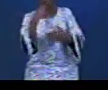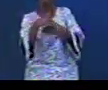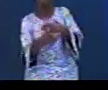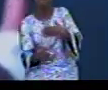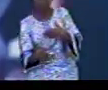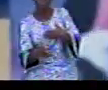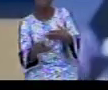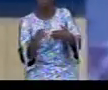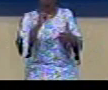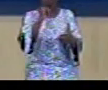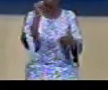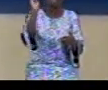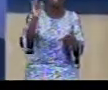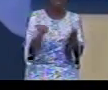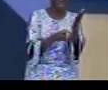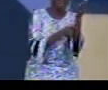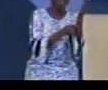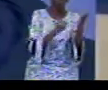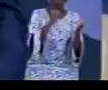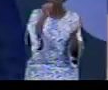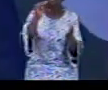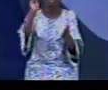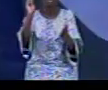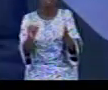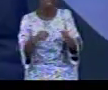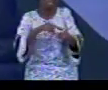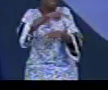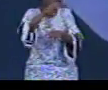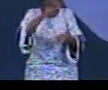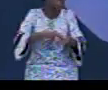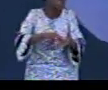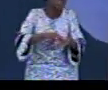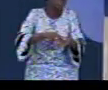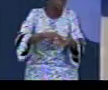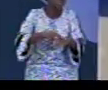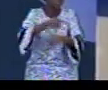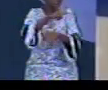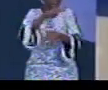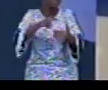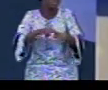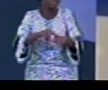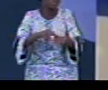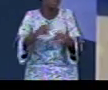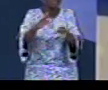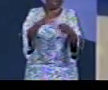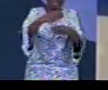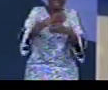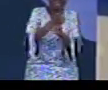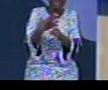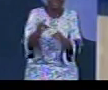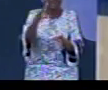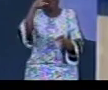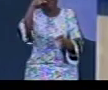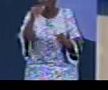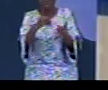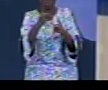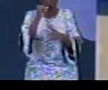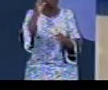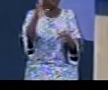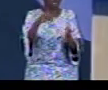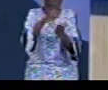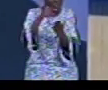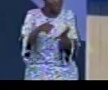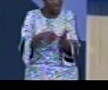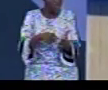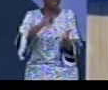the normal creation, procreation of man and woman. This one is coming from heaven.